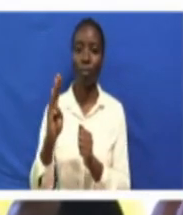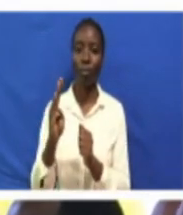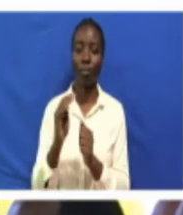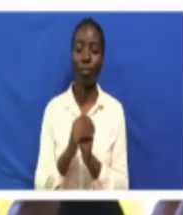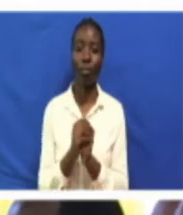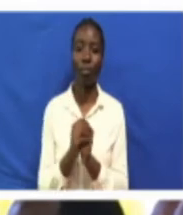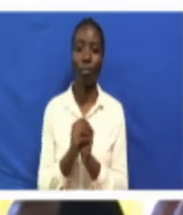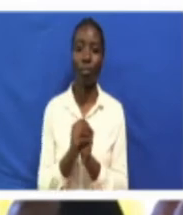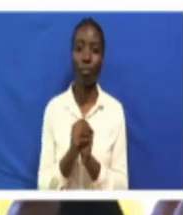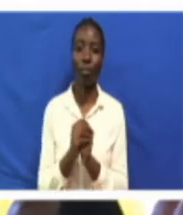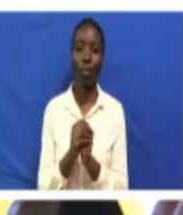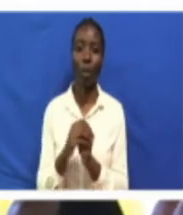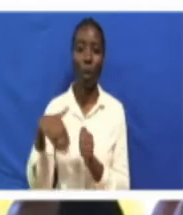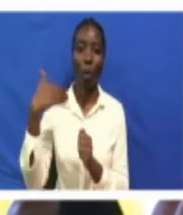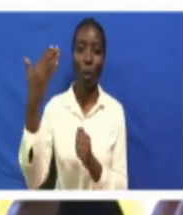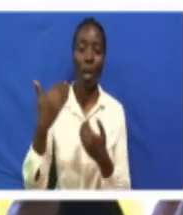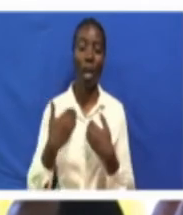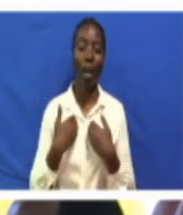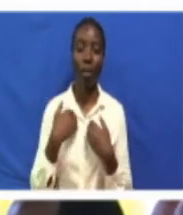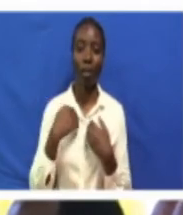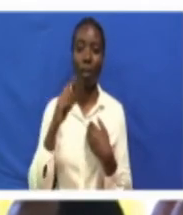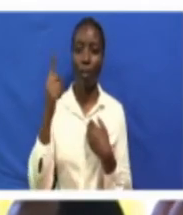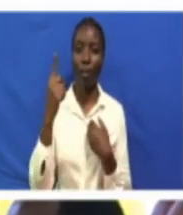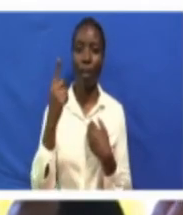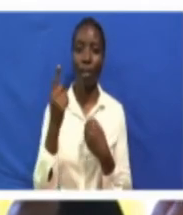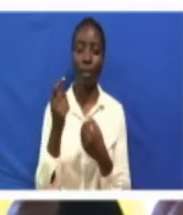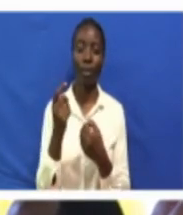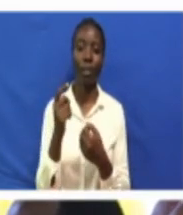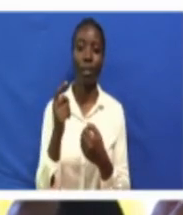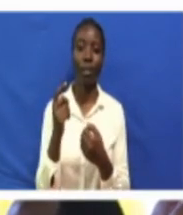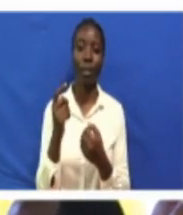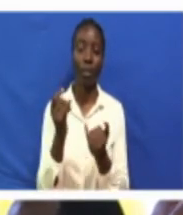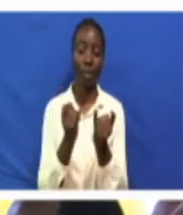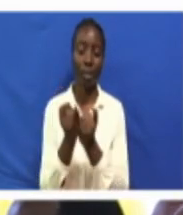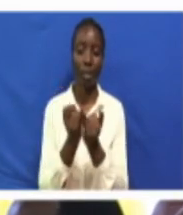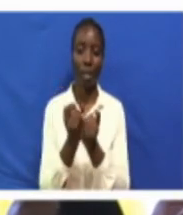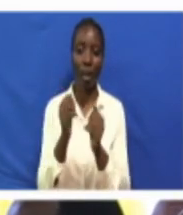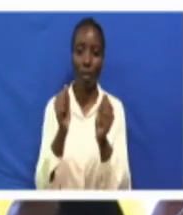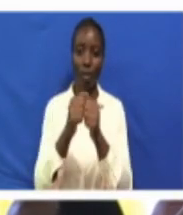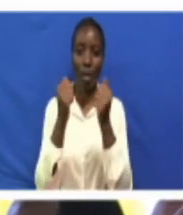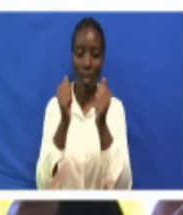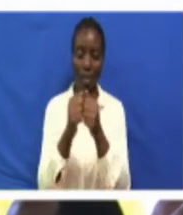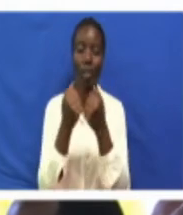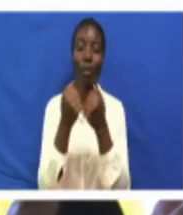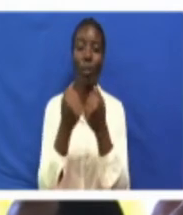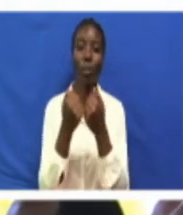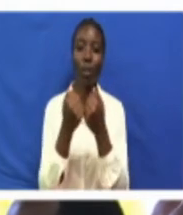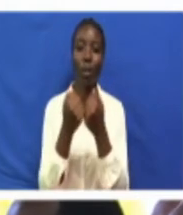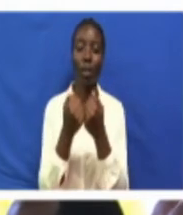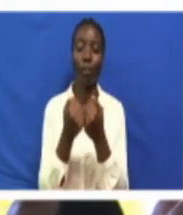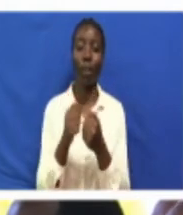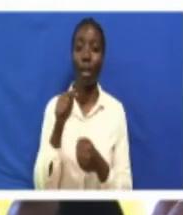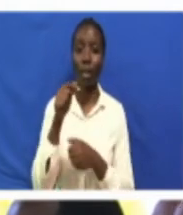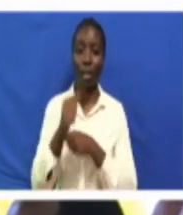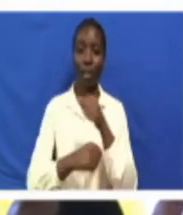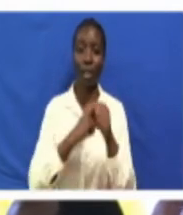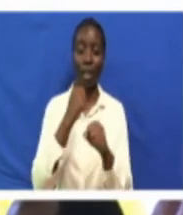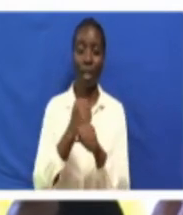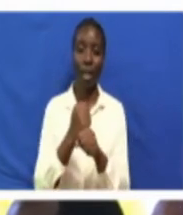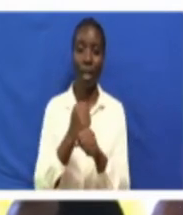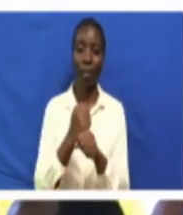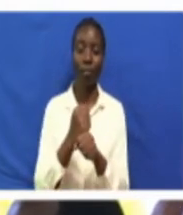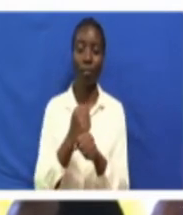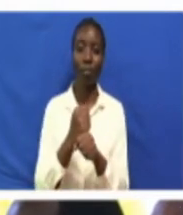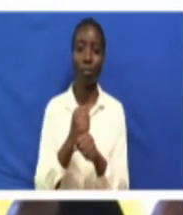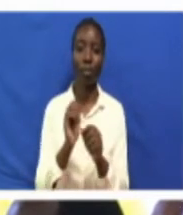shared with every first Saturday of October dedicated to the month of the Blessed Virgin Mary this year's event will